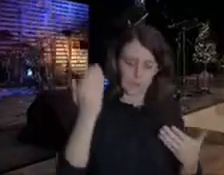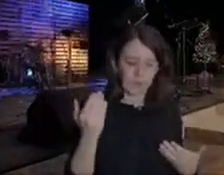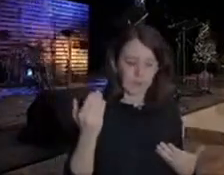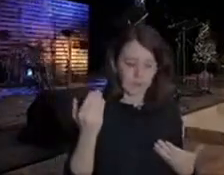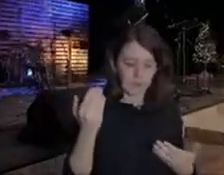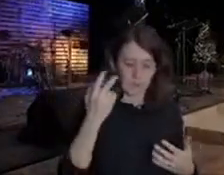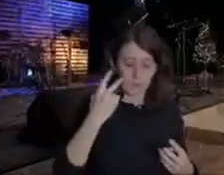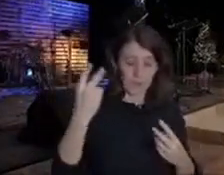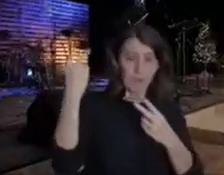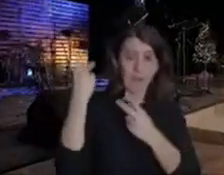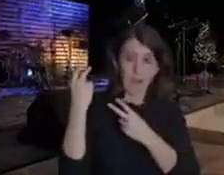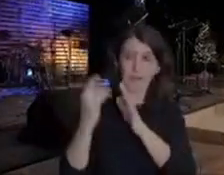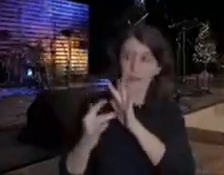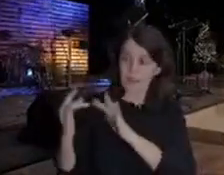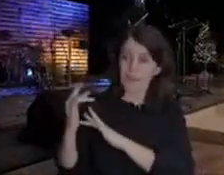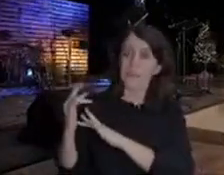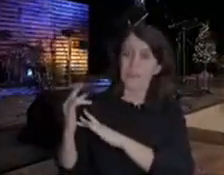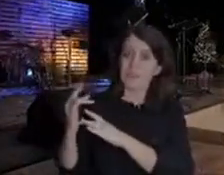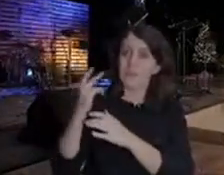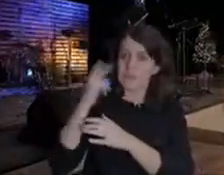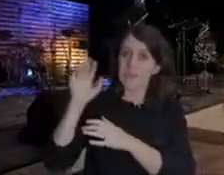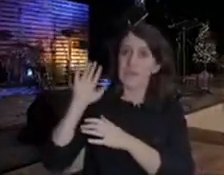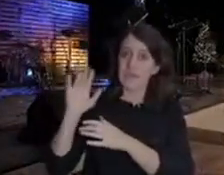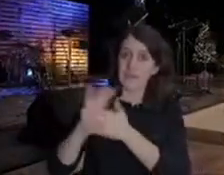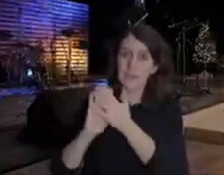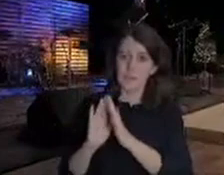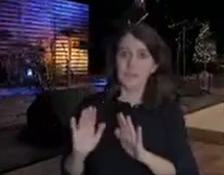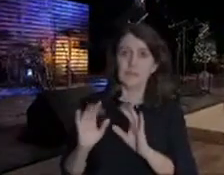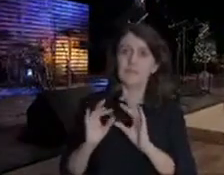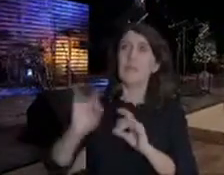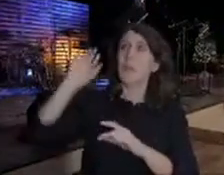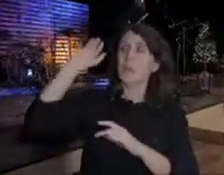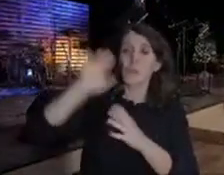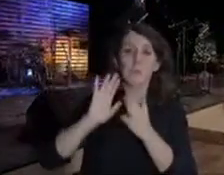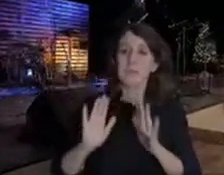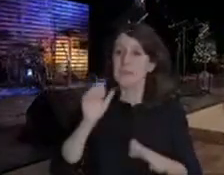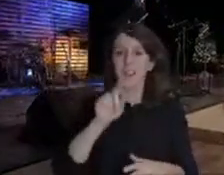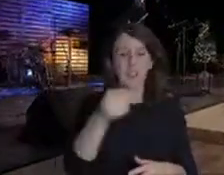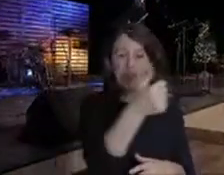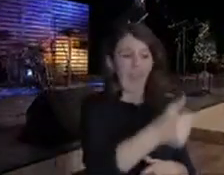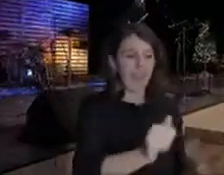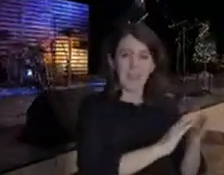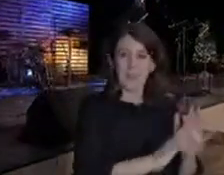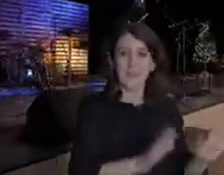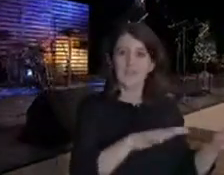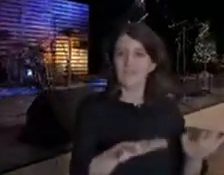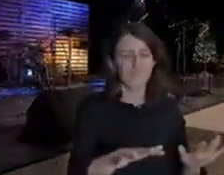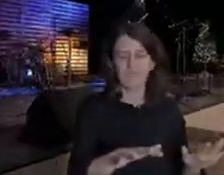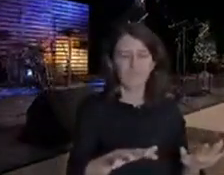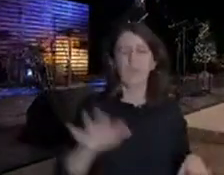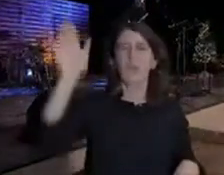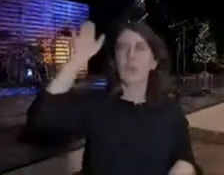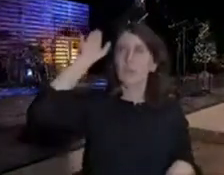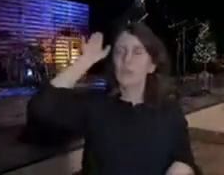And we look back at Jesus and we see the peace that he did bring. He even says, it's your peace. It's not just any peace. It is, the peace